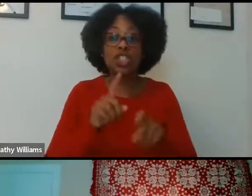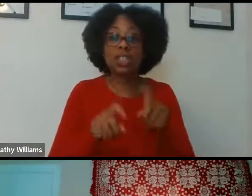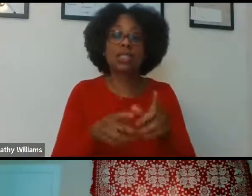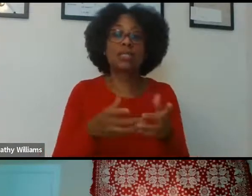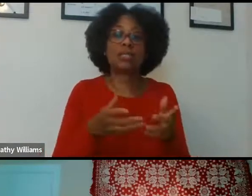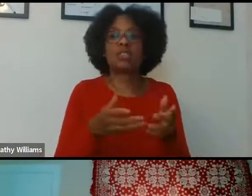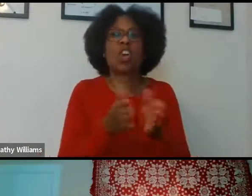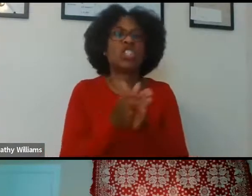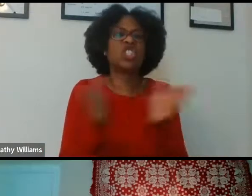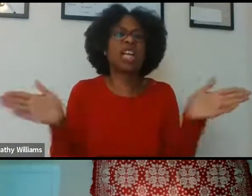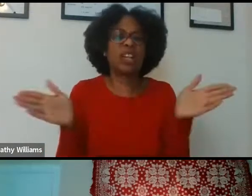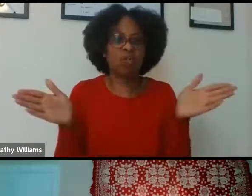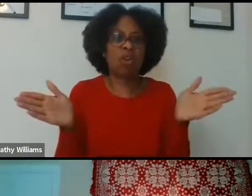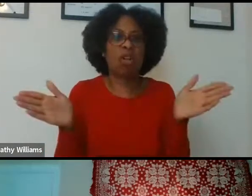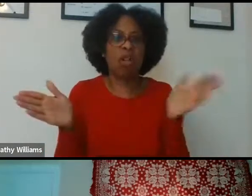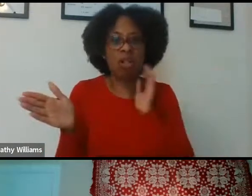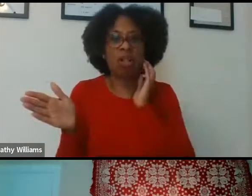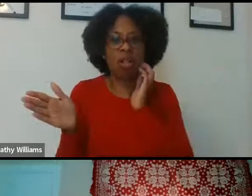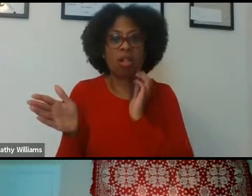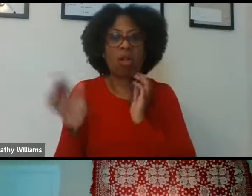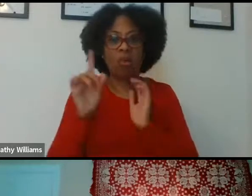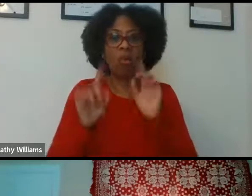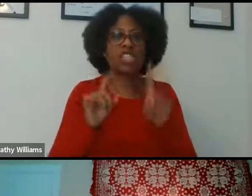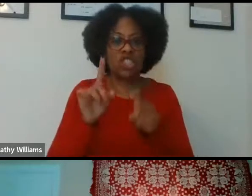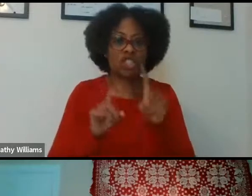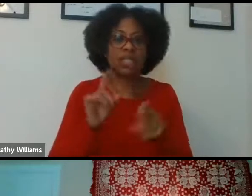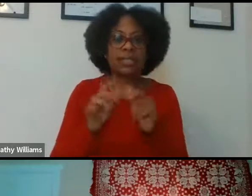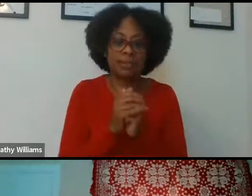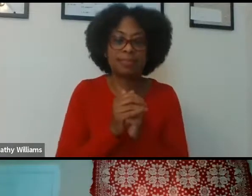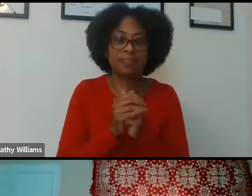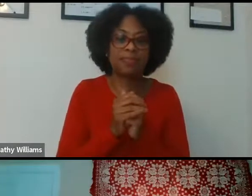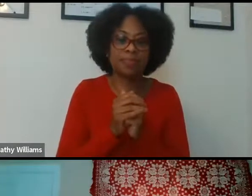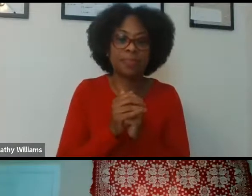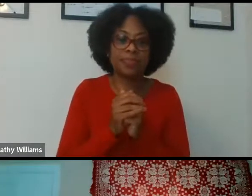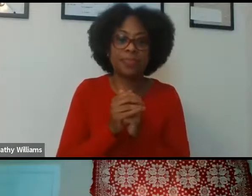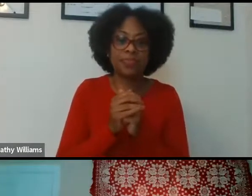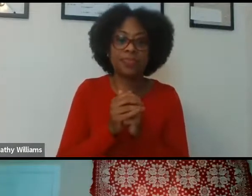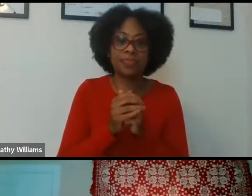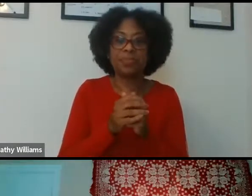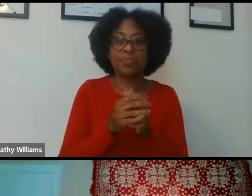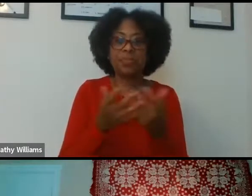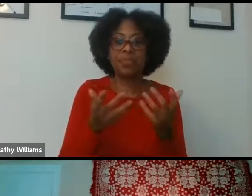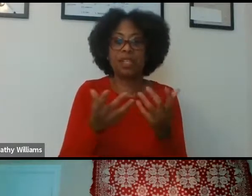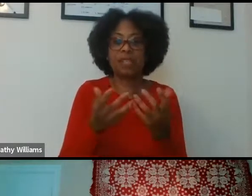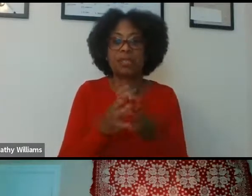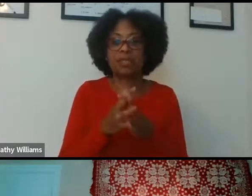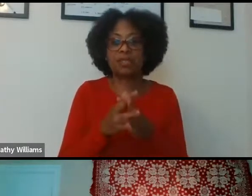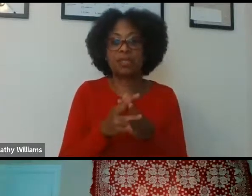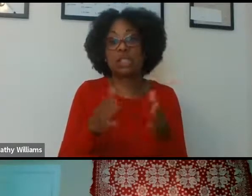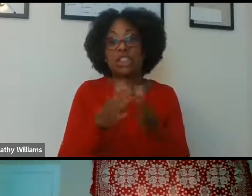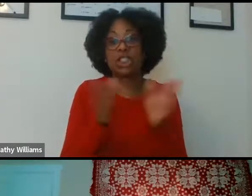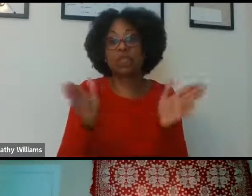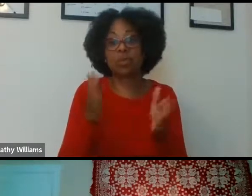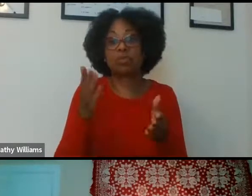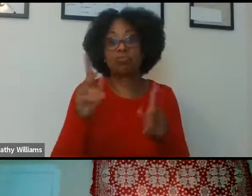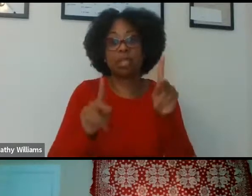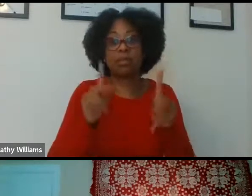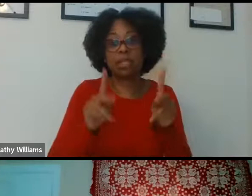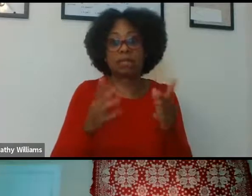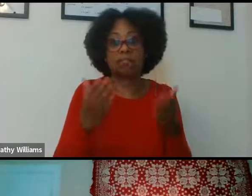like are being asked right now, that any of the general public might have those questions.